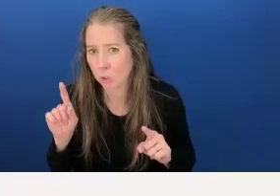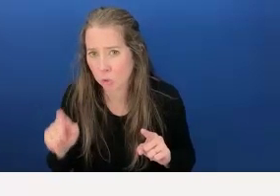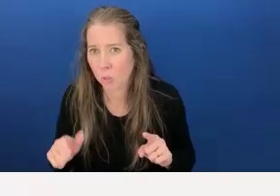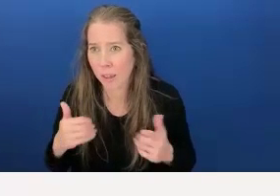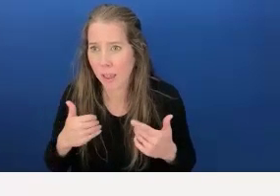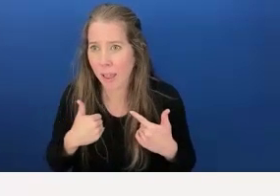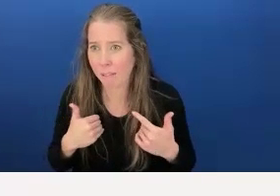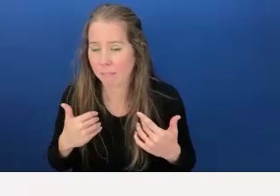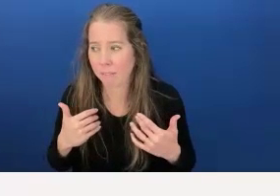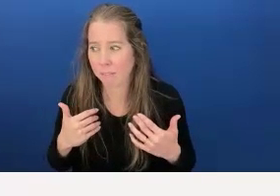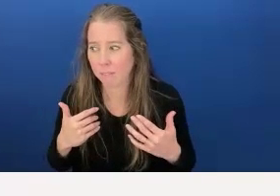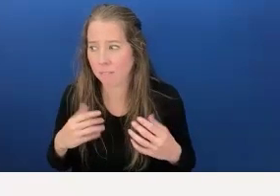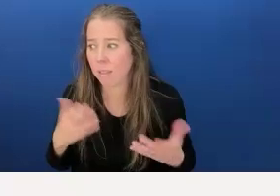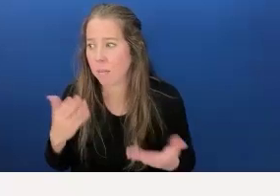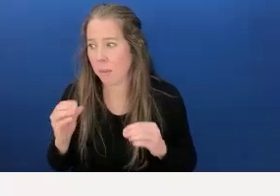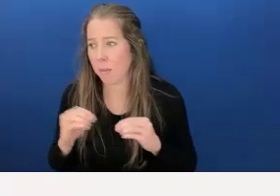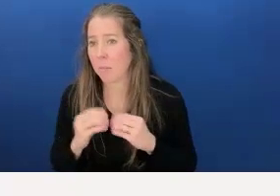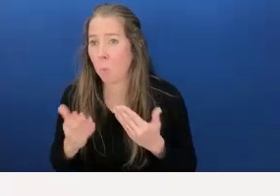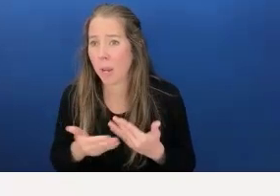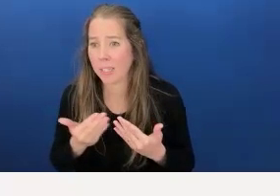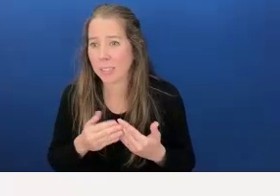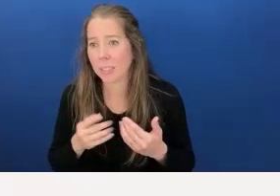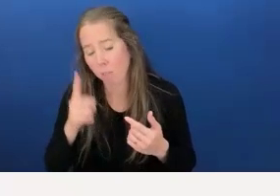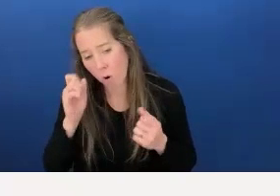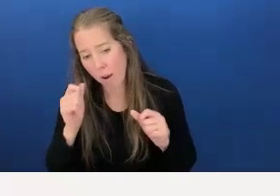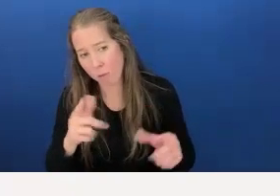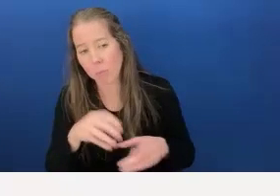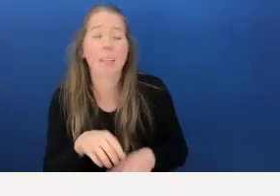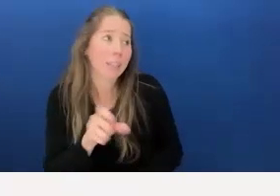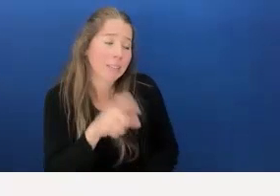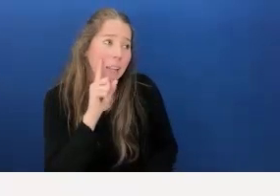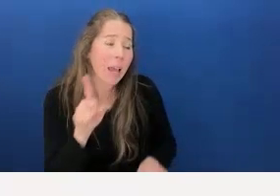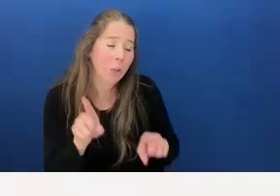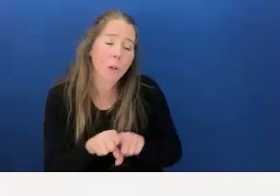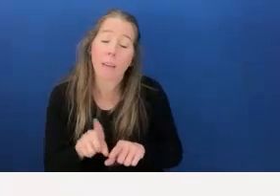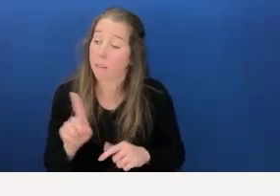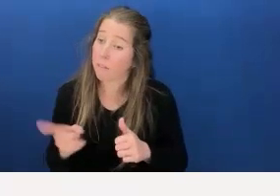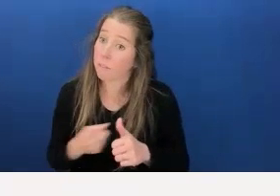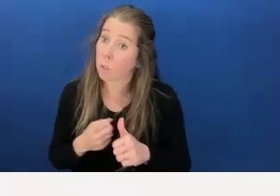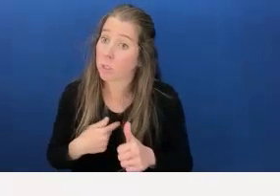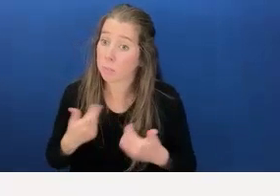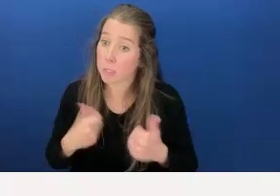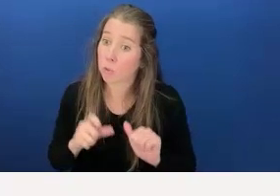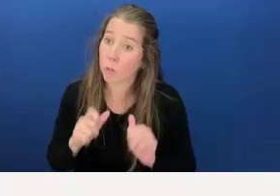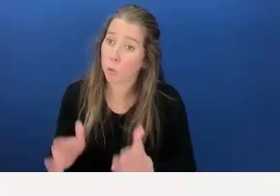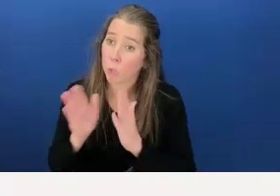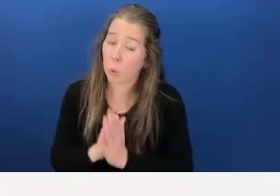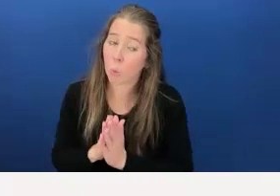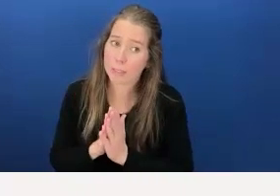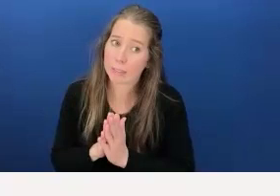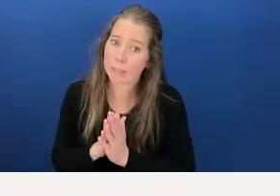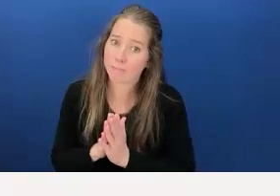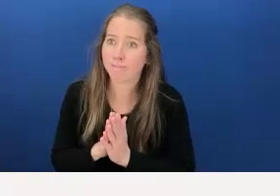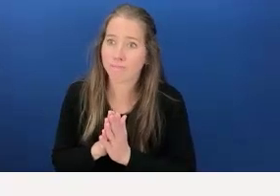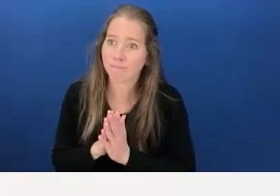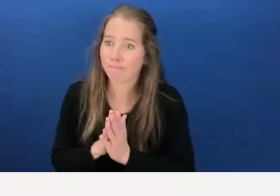much easier for everyone involved. I agree. And you know what I first did is I tried to request like